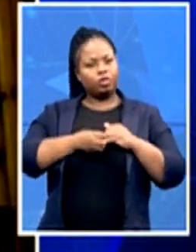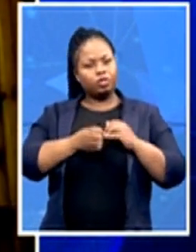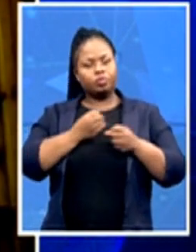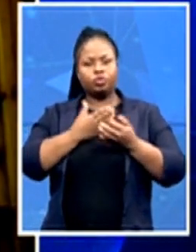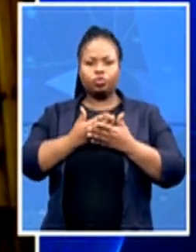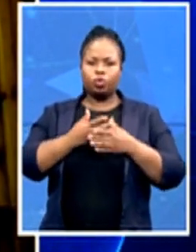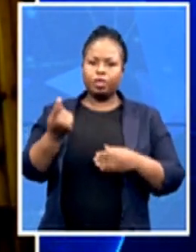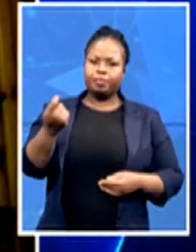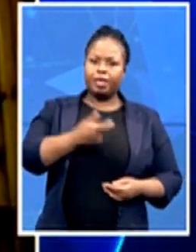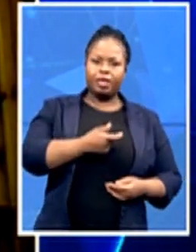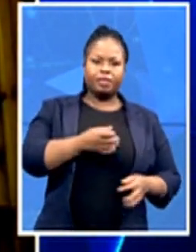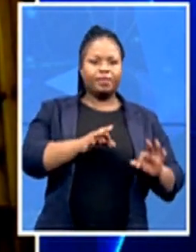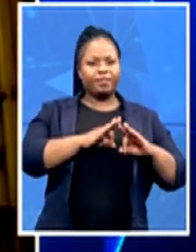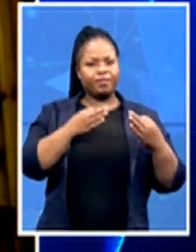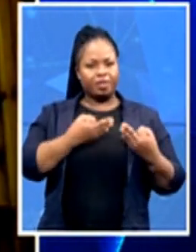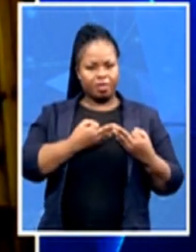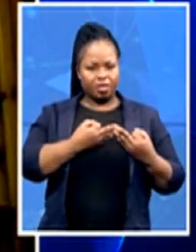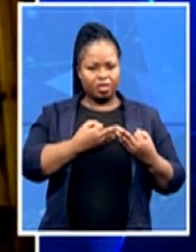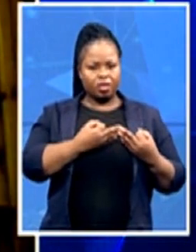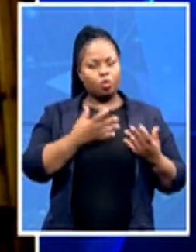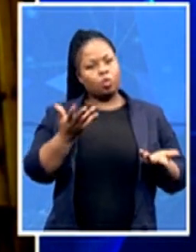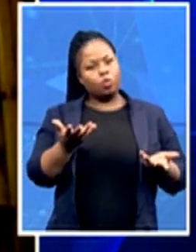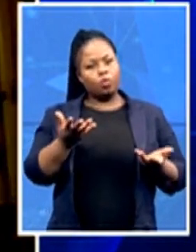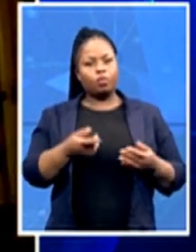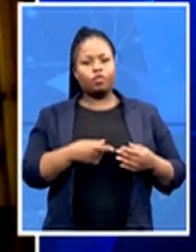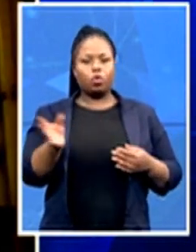the compensation generally of all the victims of Marikana.